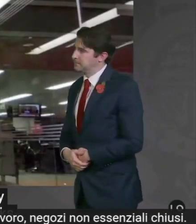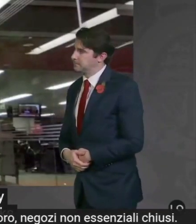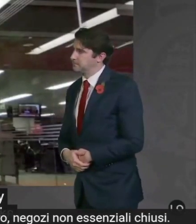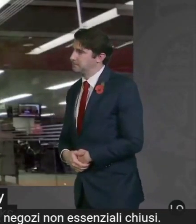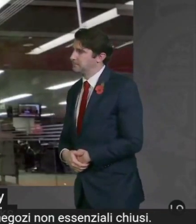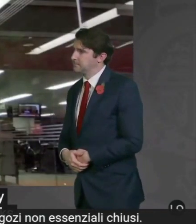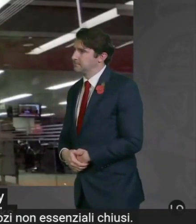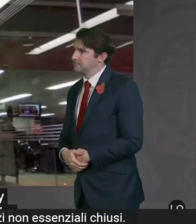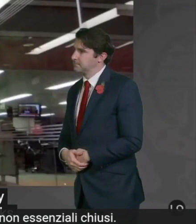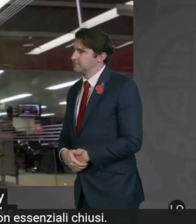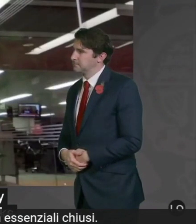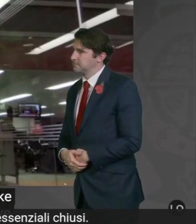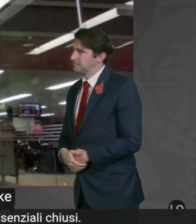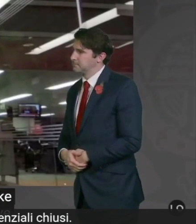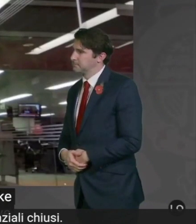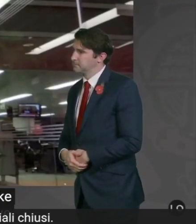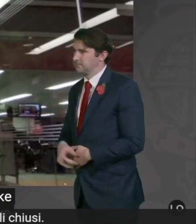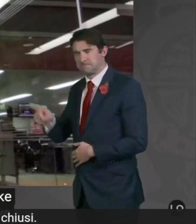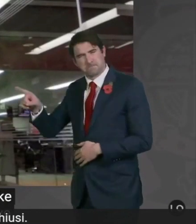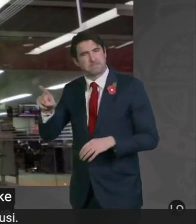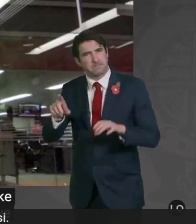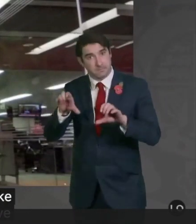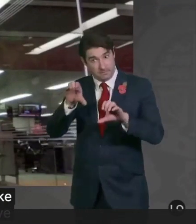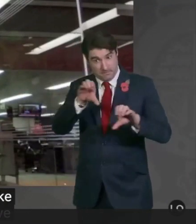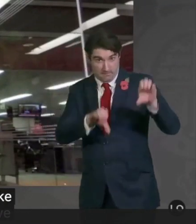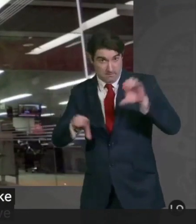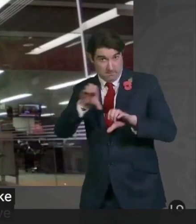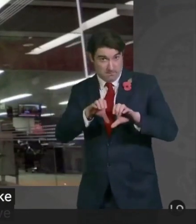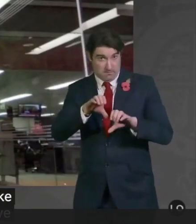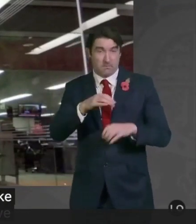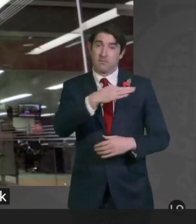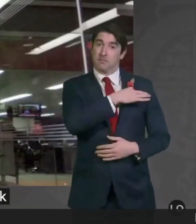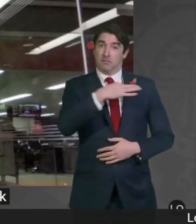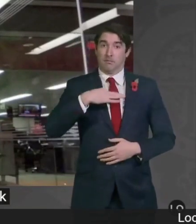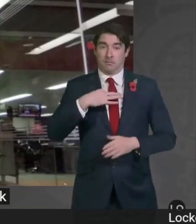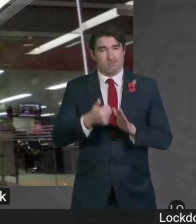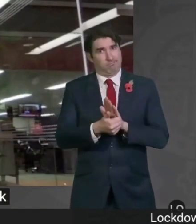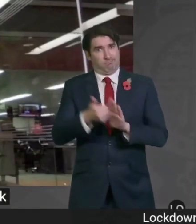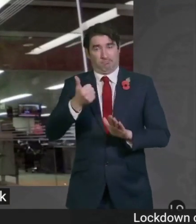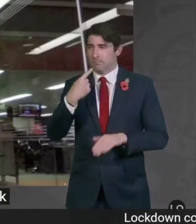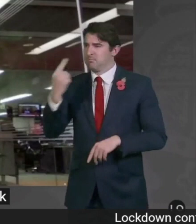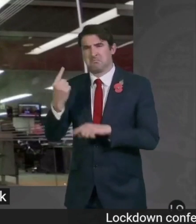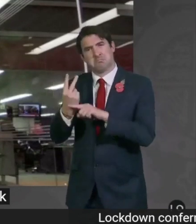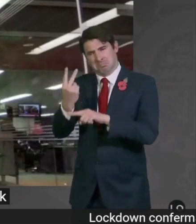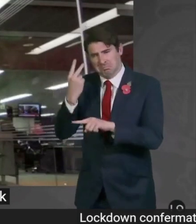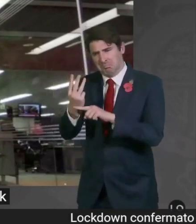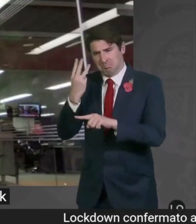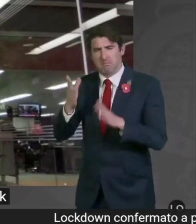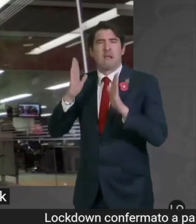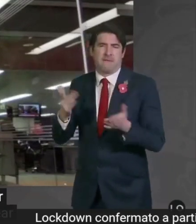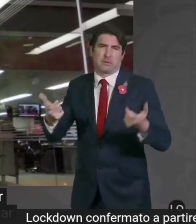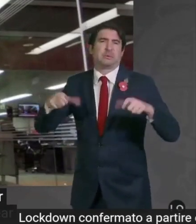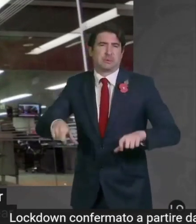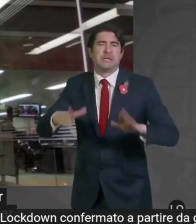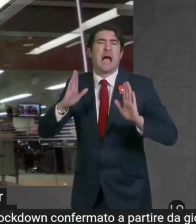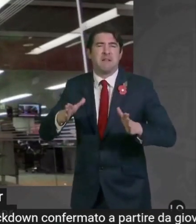have to take national action in order to save lives. Prime Minister, what took you so long? And to Professor Whitty and Sir Patrick, you've